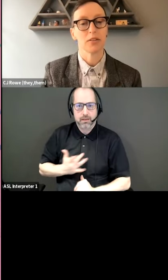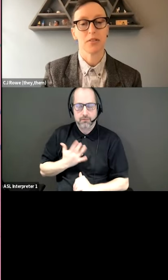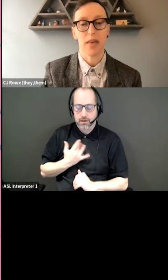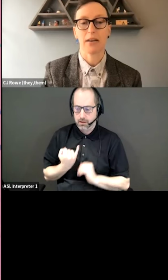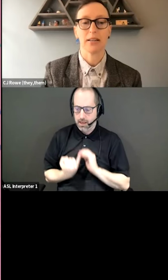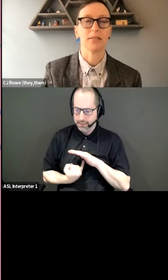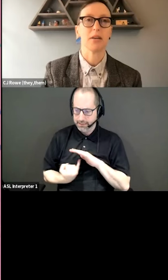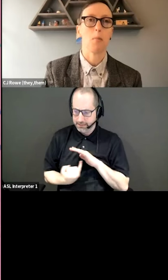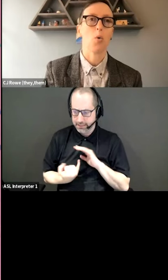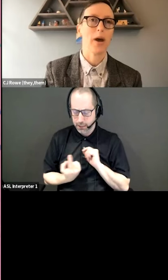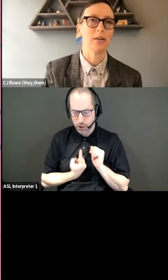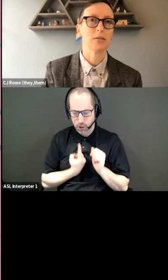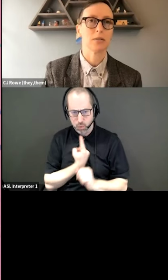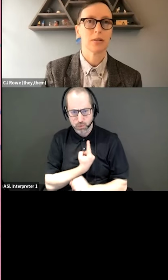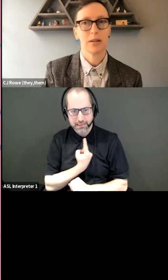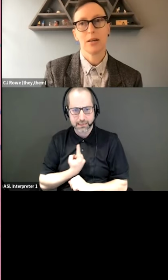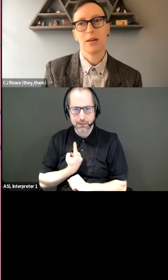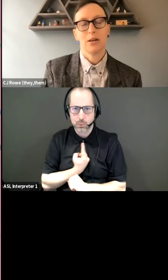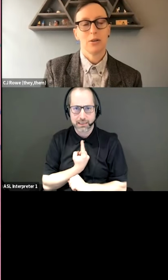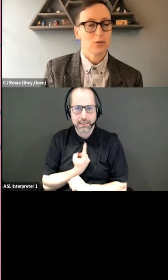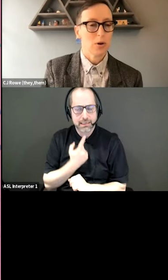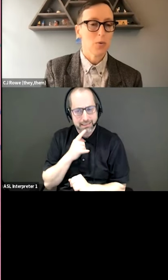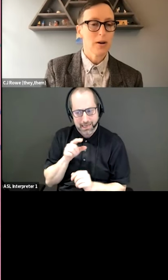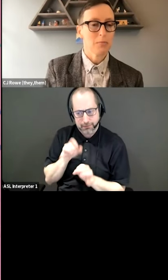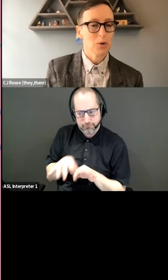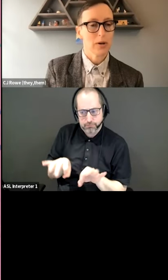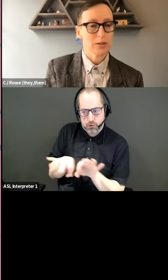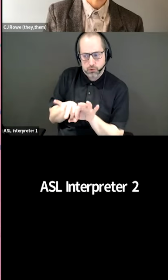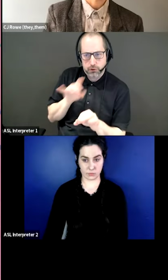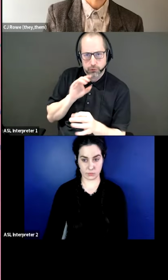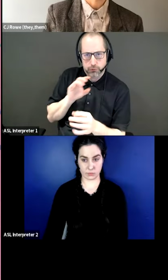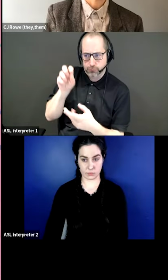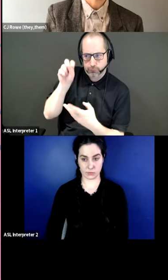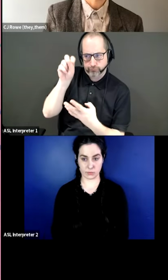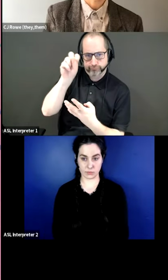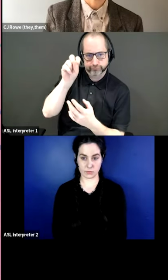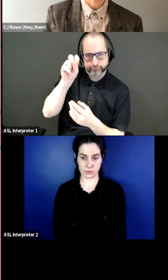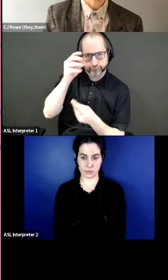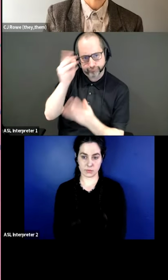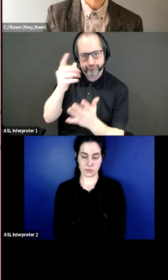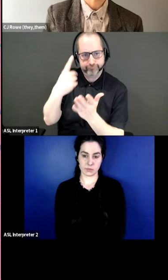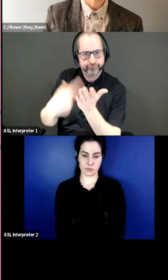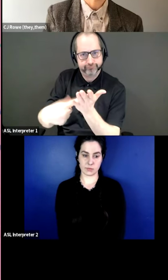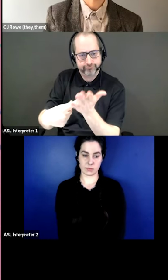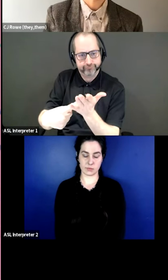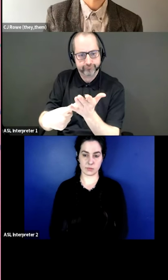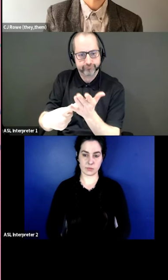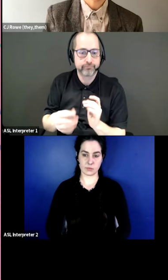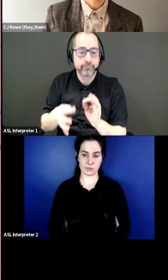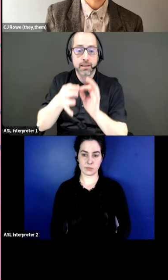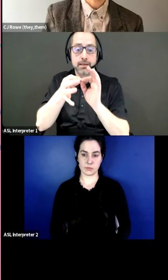to address that in some ways. So I'm going to move us to the next slide